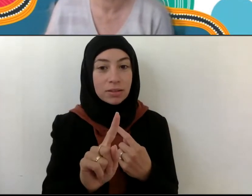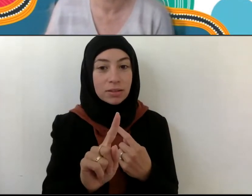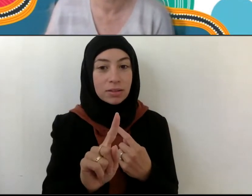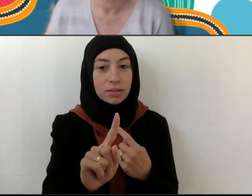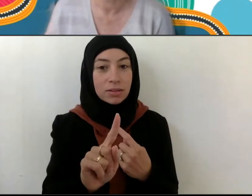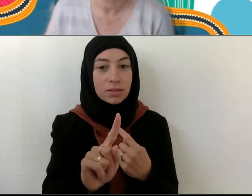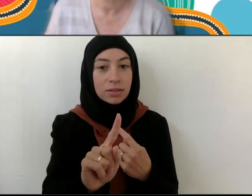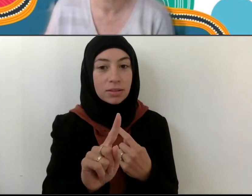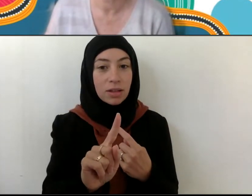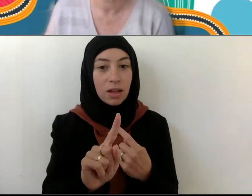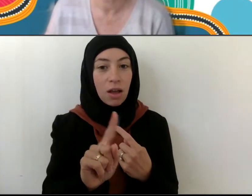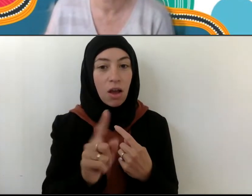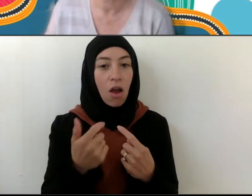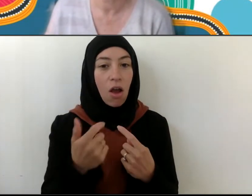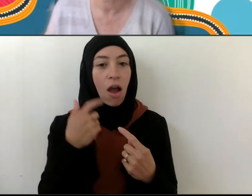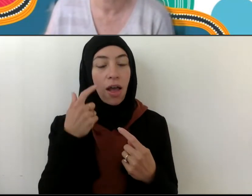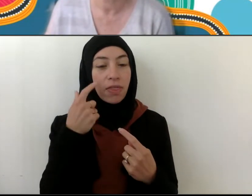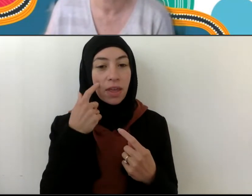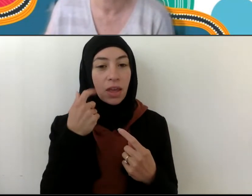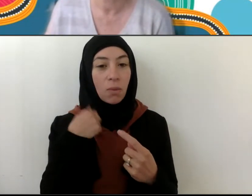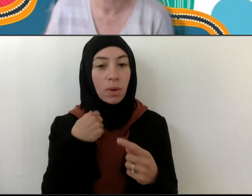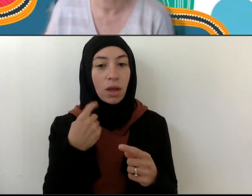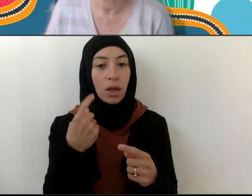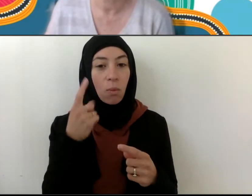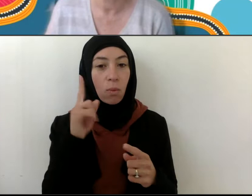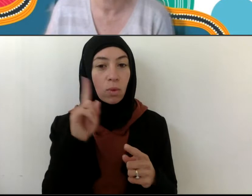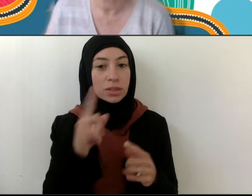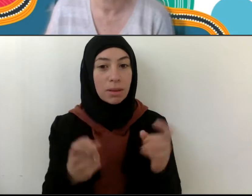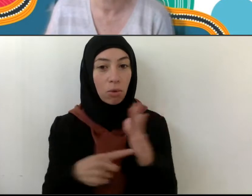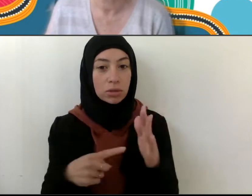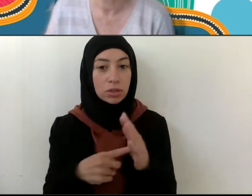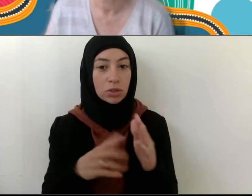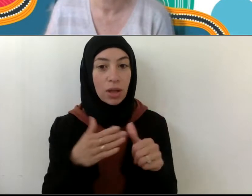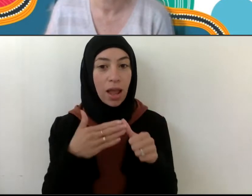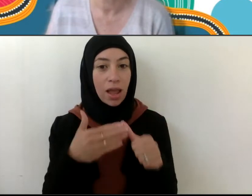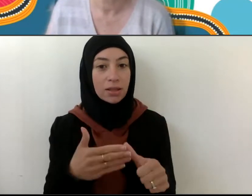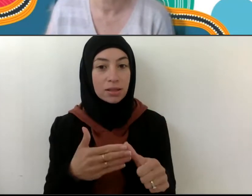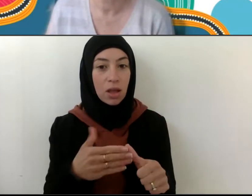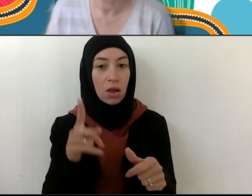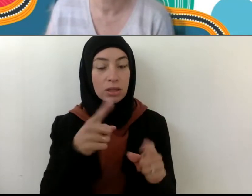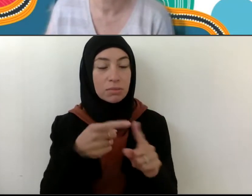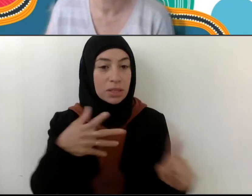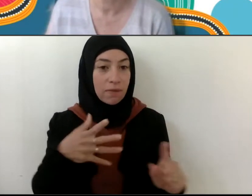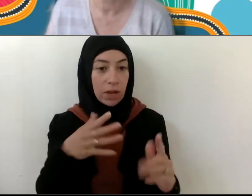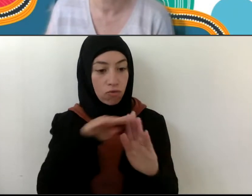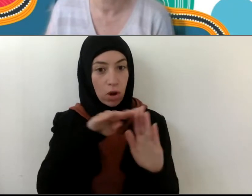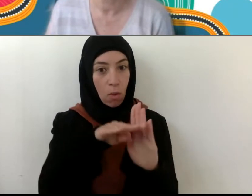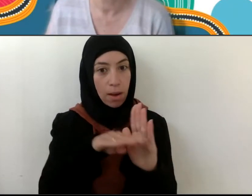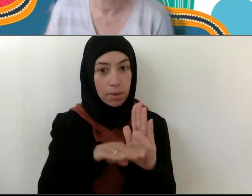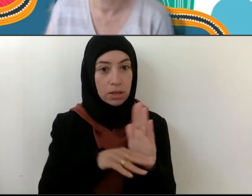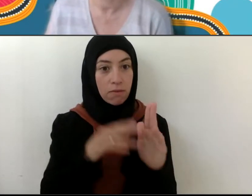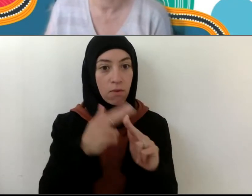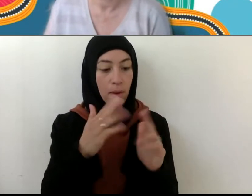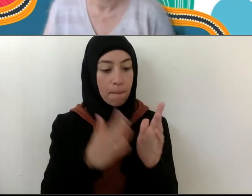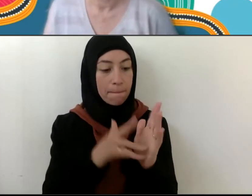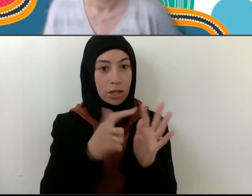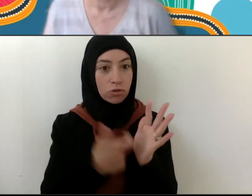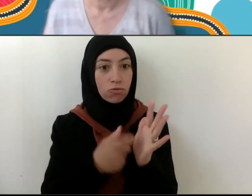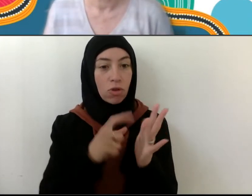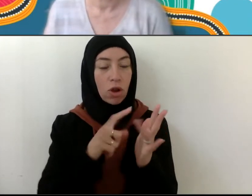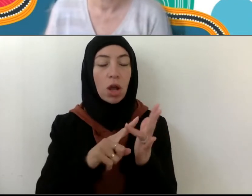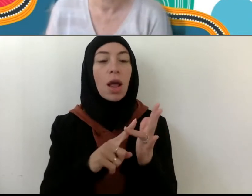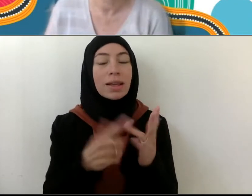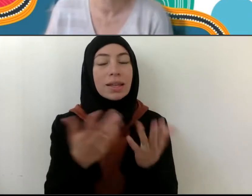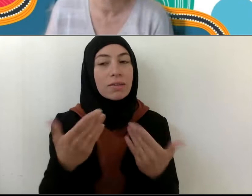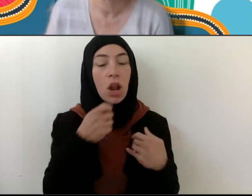I think we thought it's important that artists are aware of these particular requirements for Sydney Metro art, because it really helps you to sort of scope out,